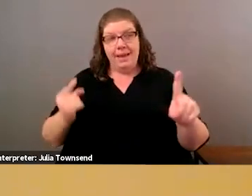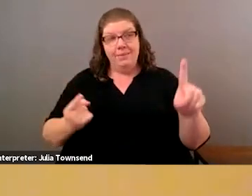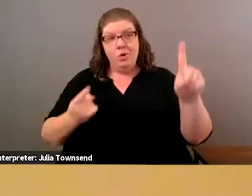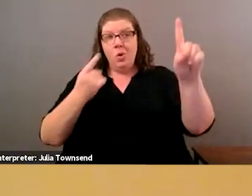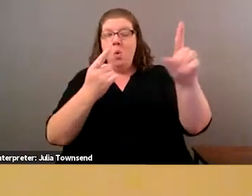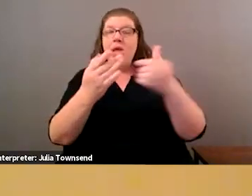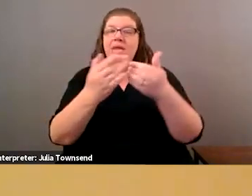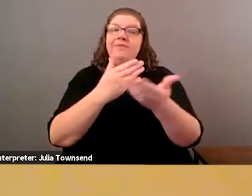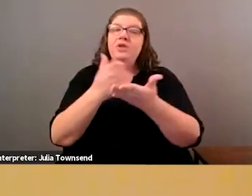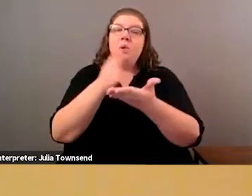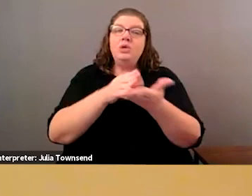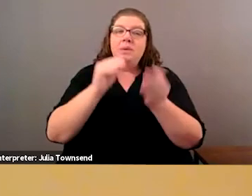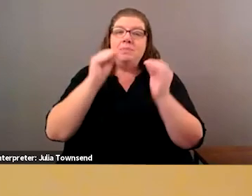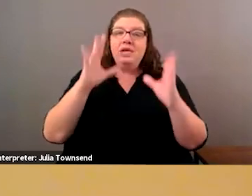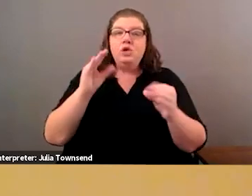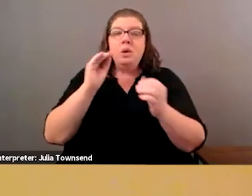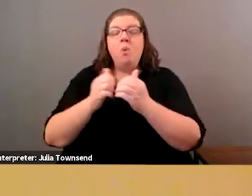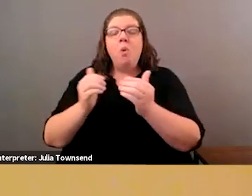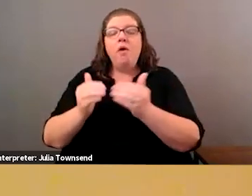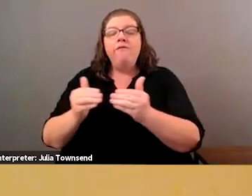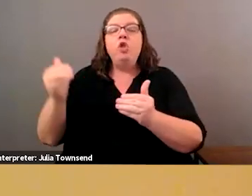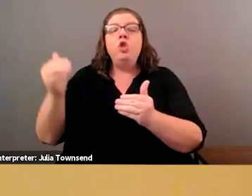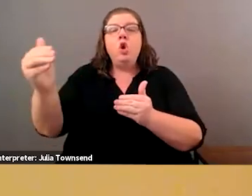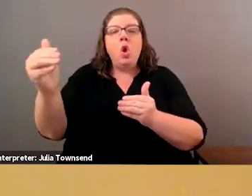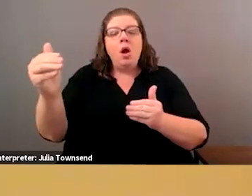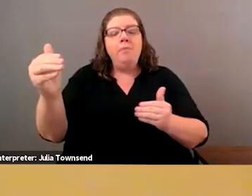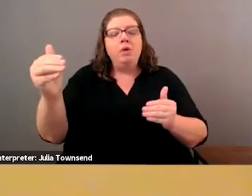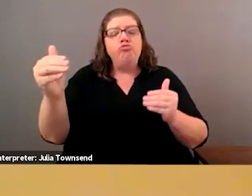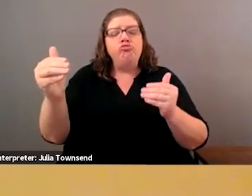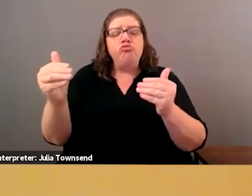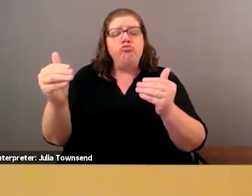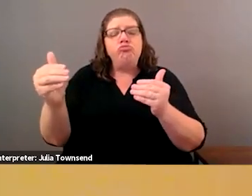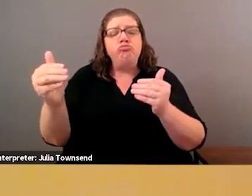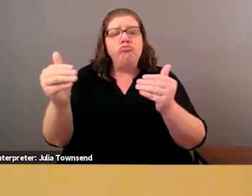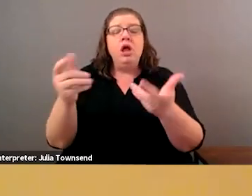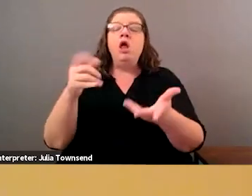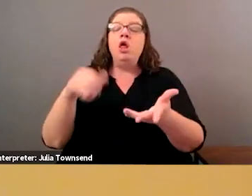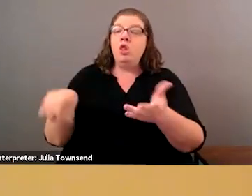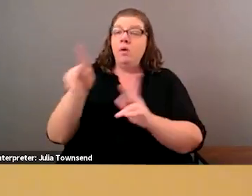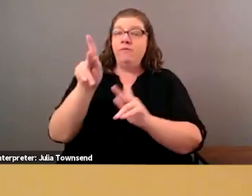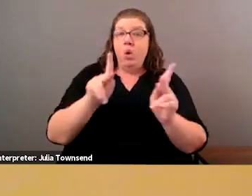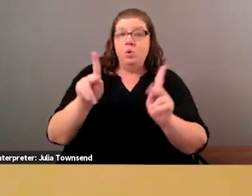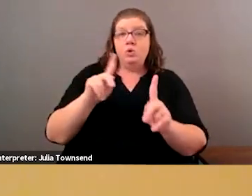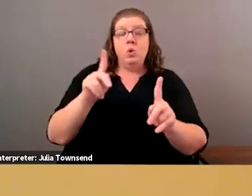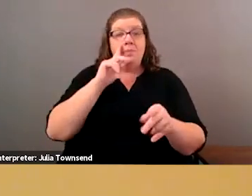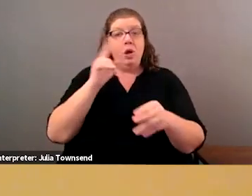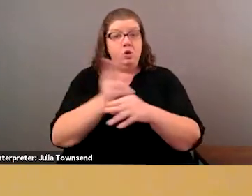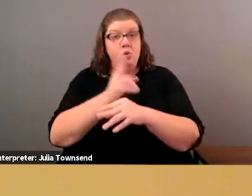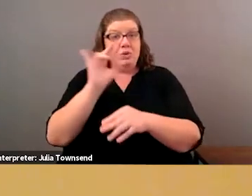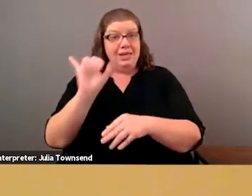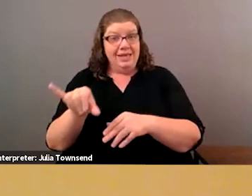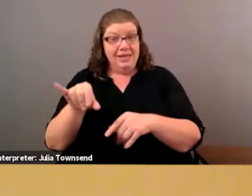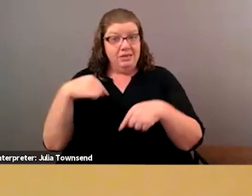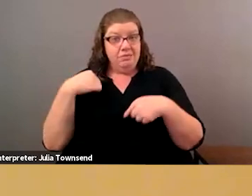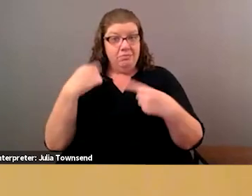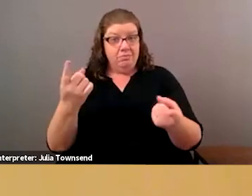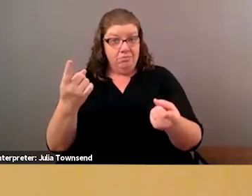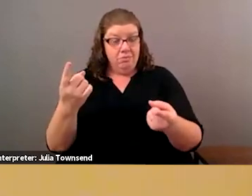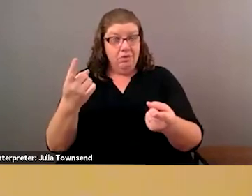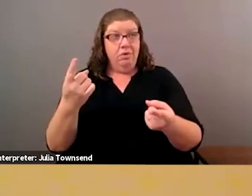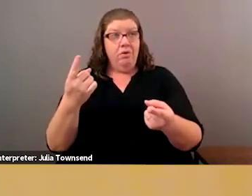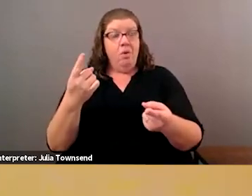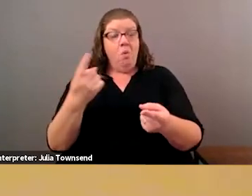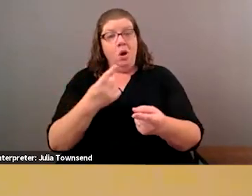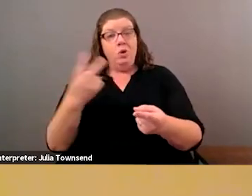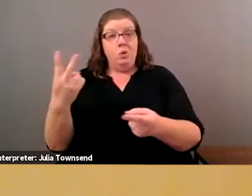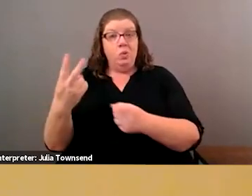of our teachers are further along, the folks that have been with this partnership for 1 or